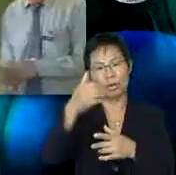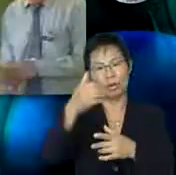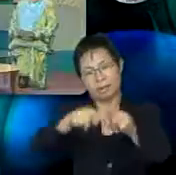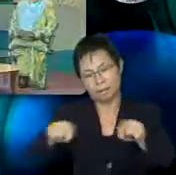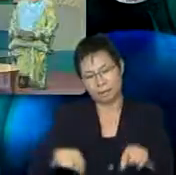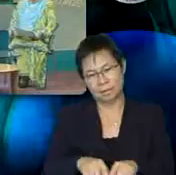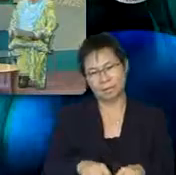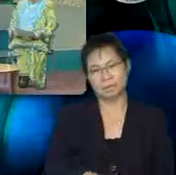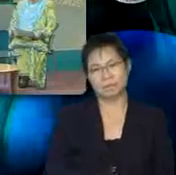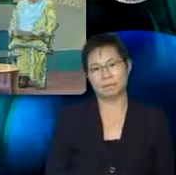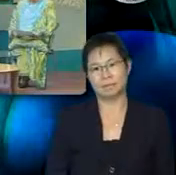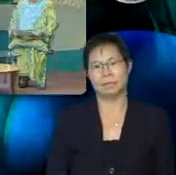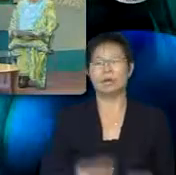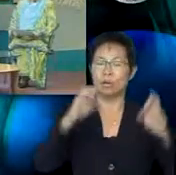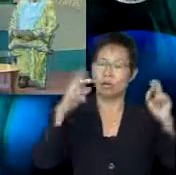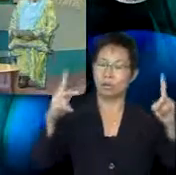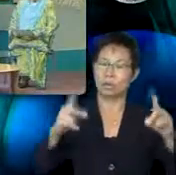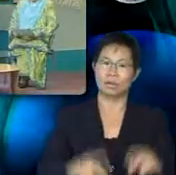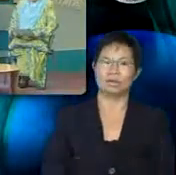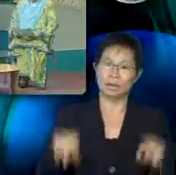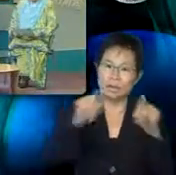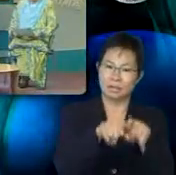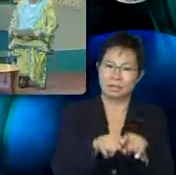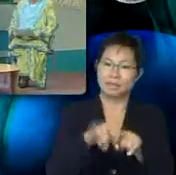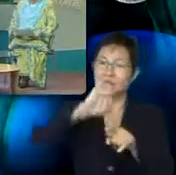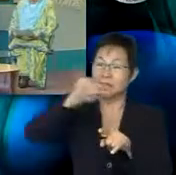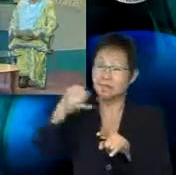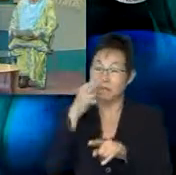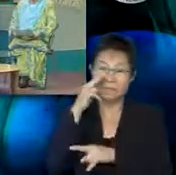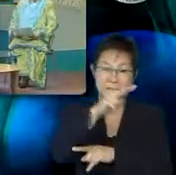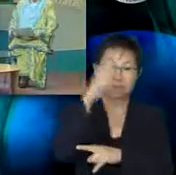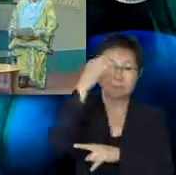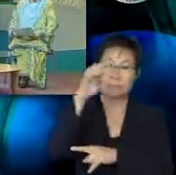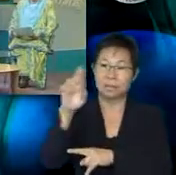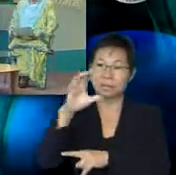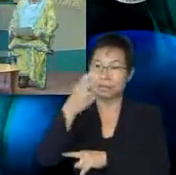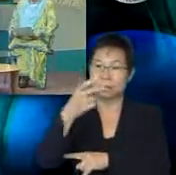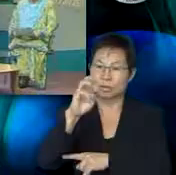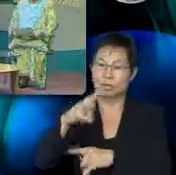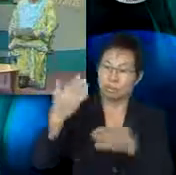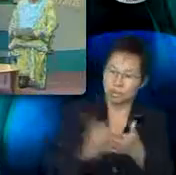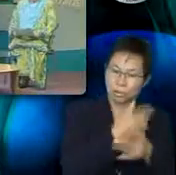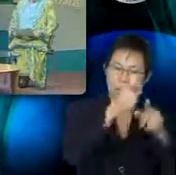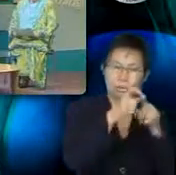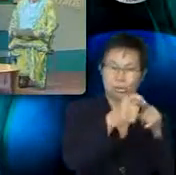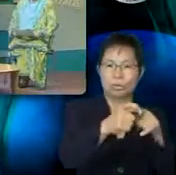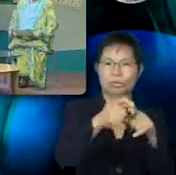places. Okay, as we have just seen, Mr. Chu reiterates the new terms on occupations